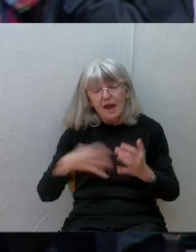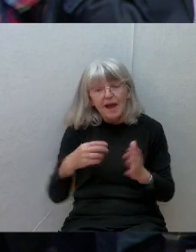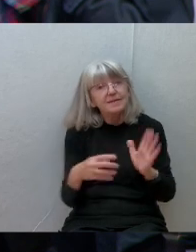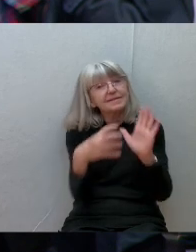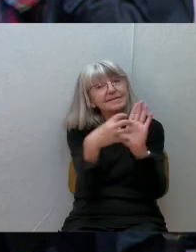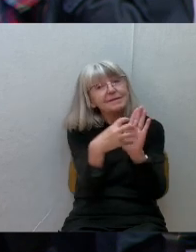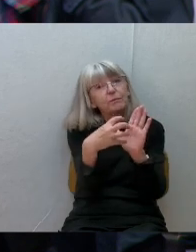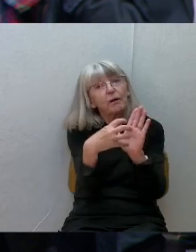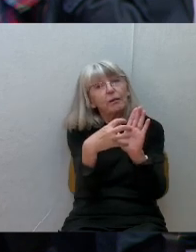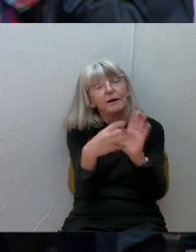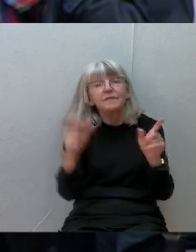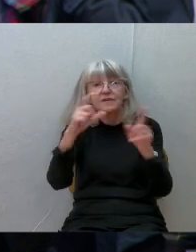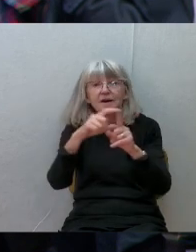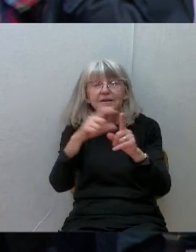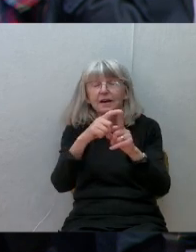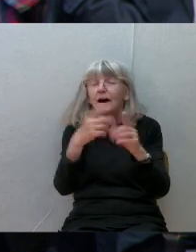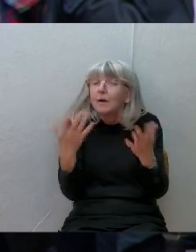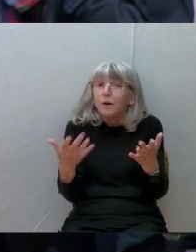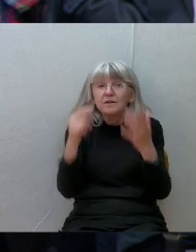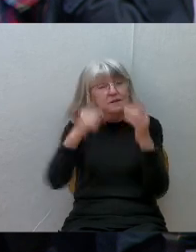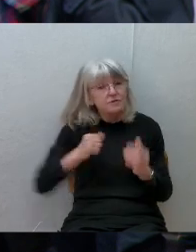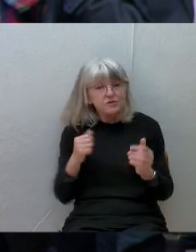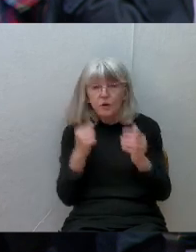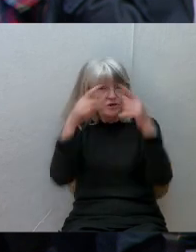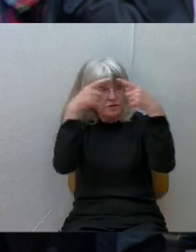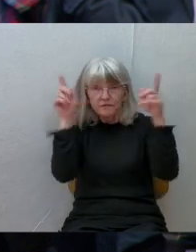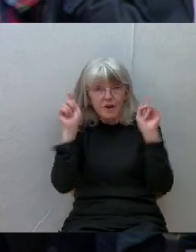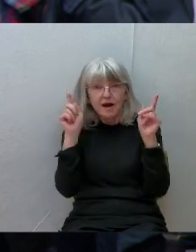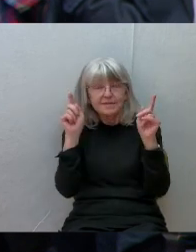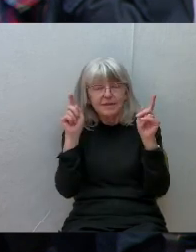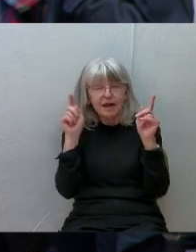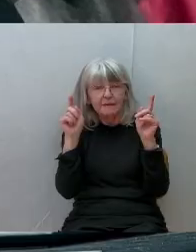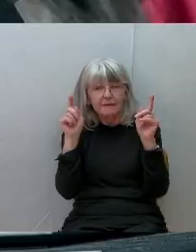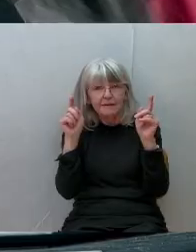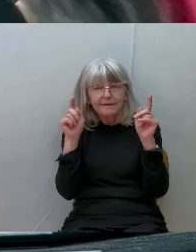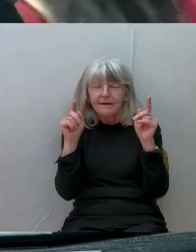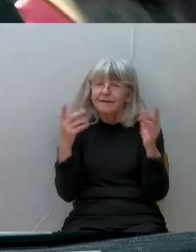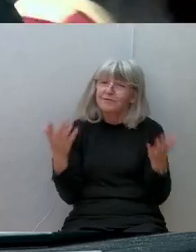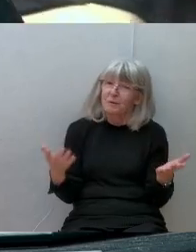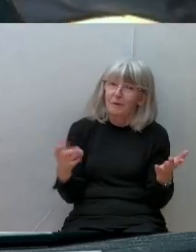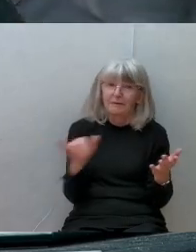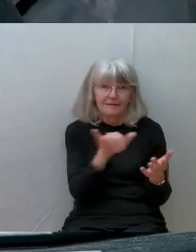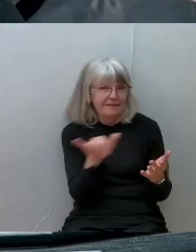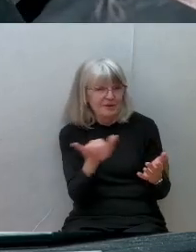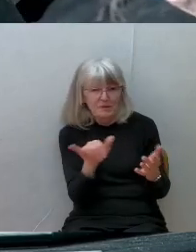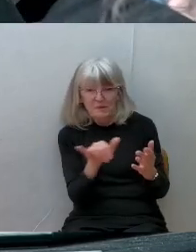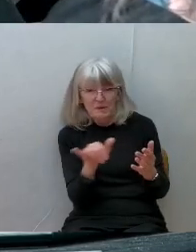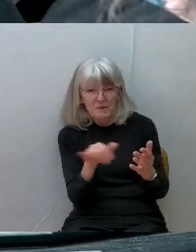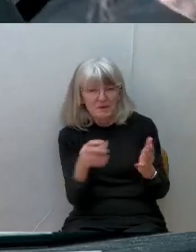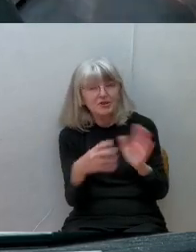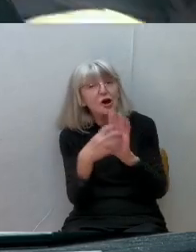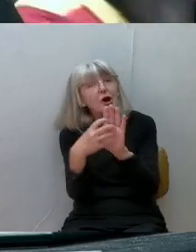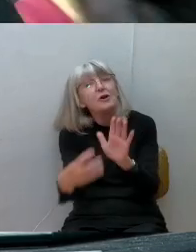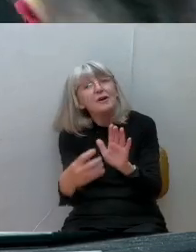finally, well, we're a Scottish university, and I can think of no symbol that shows the resilience that you've shown